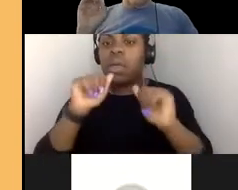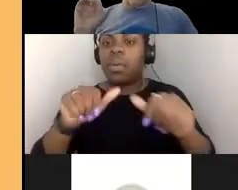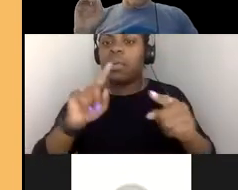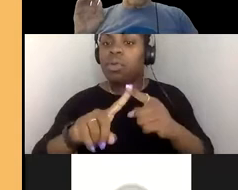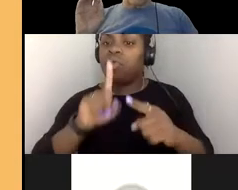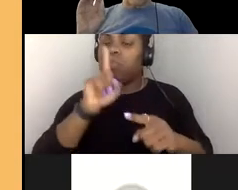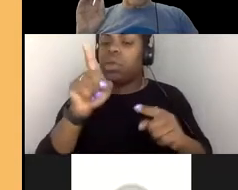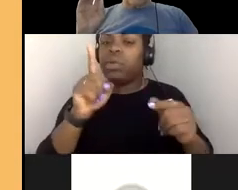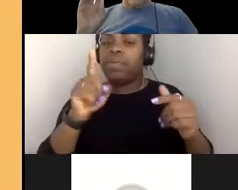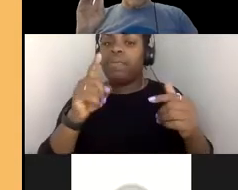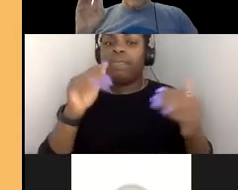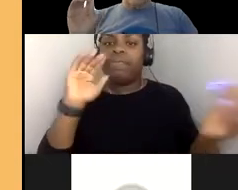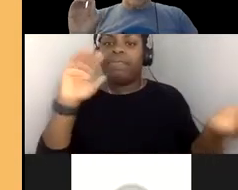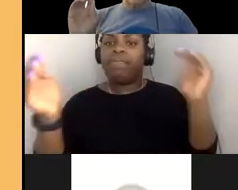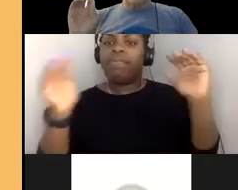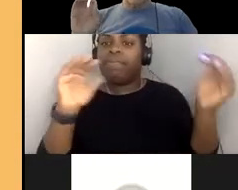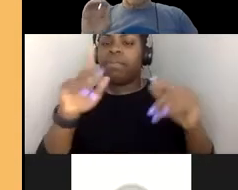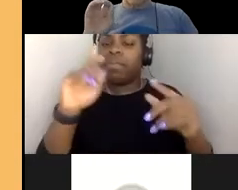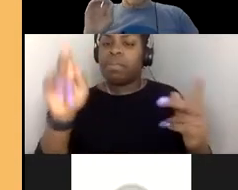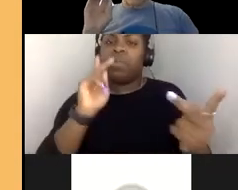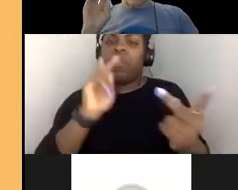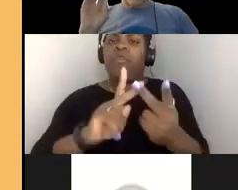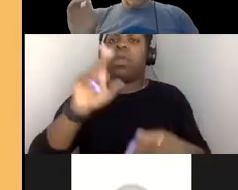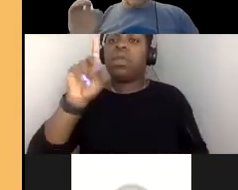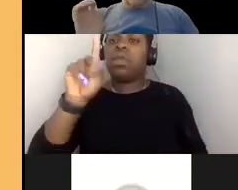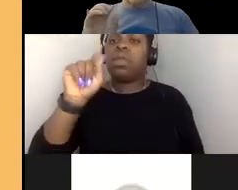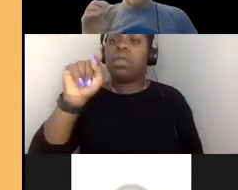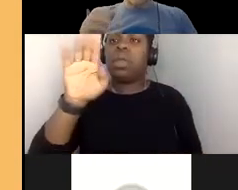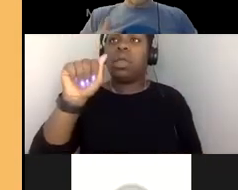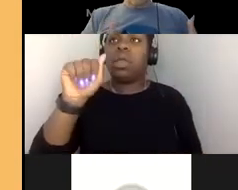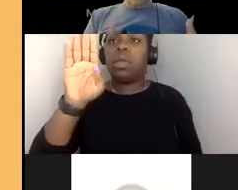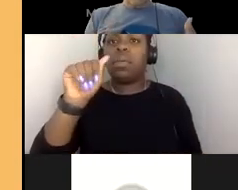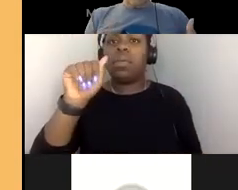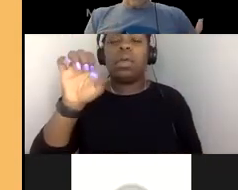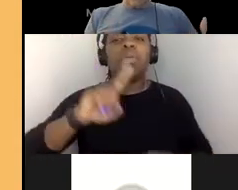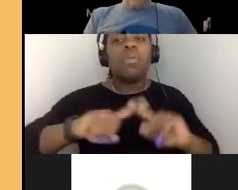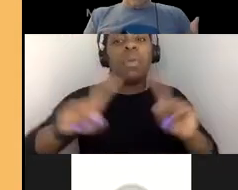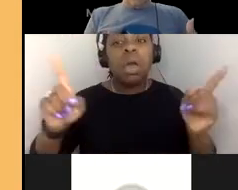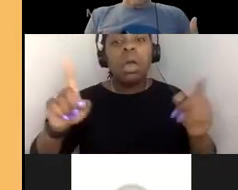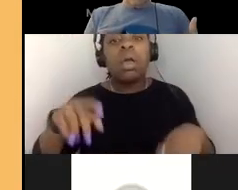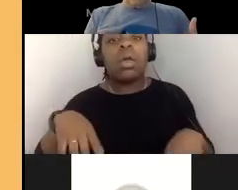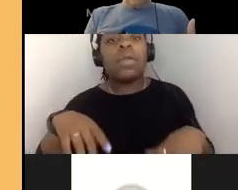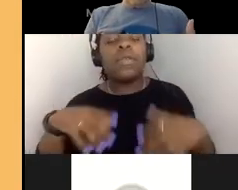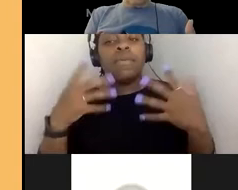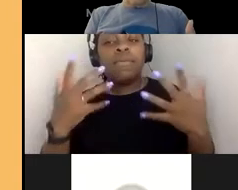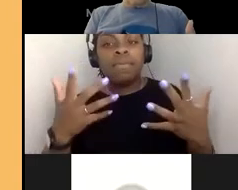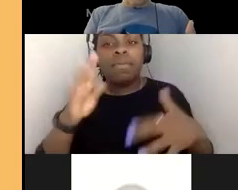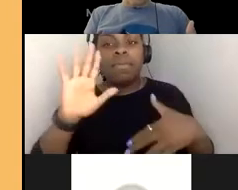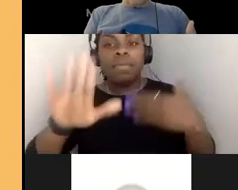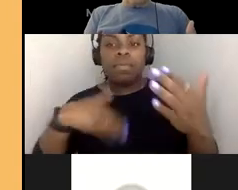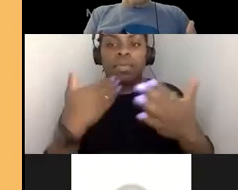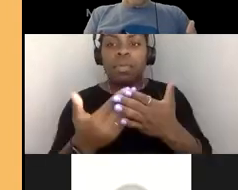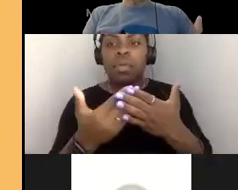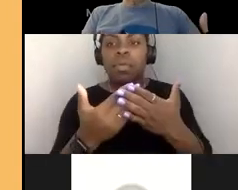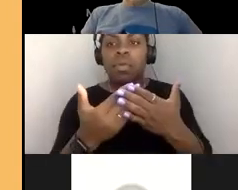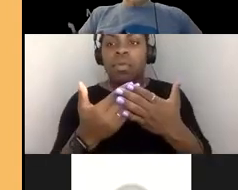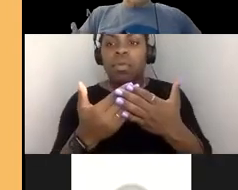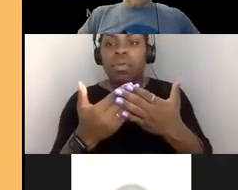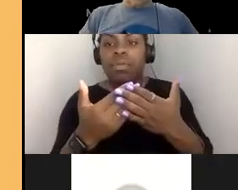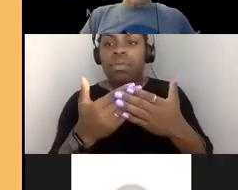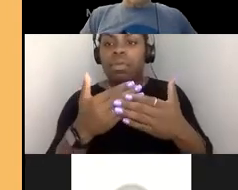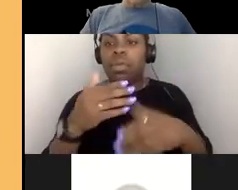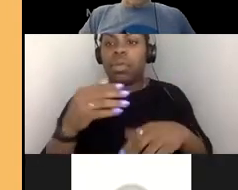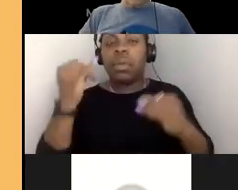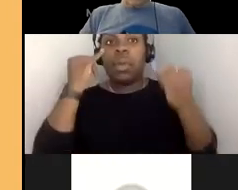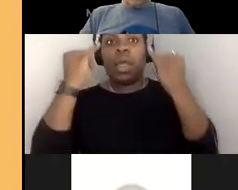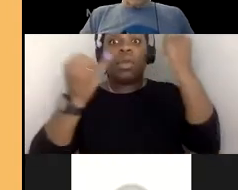be able to compile the perfect database, with spreadsheets and all the machinations